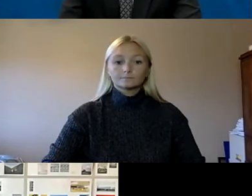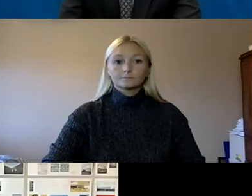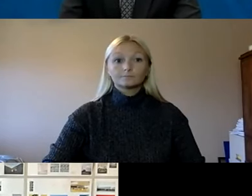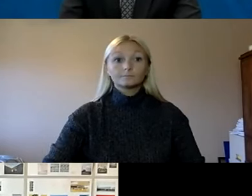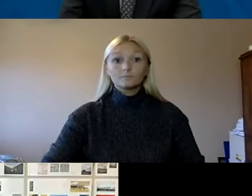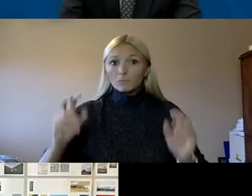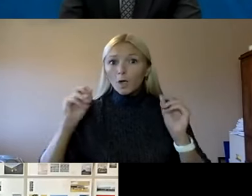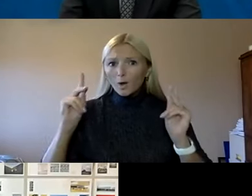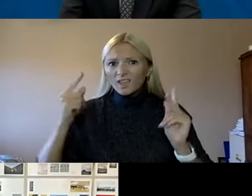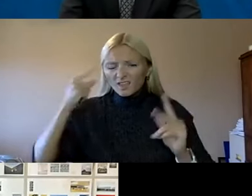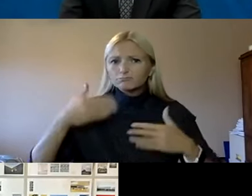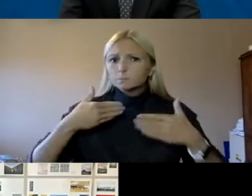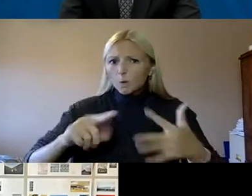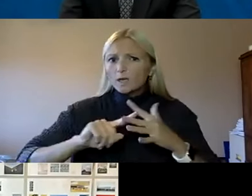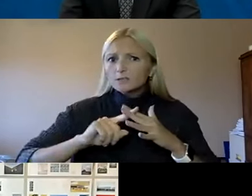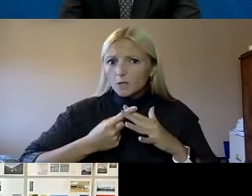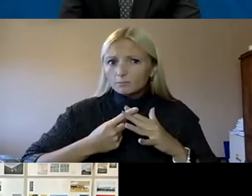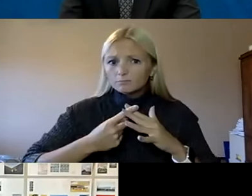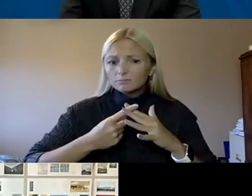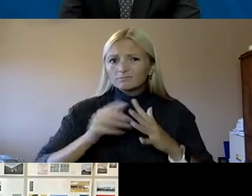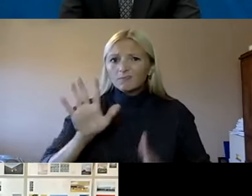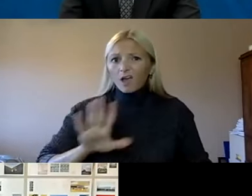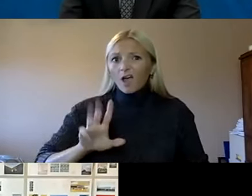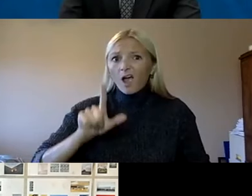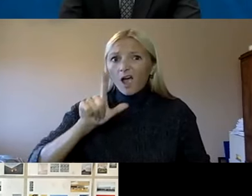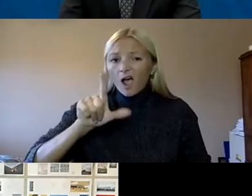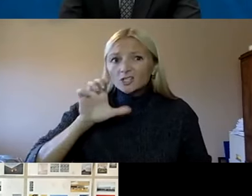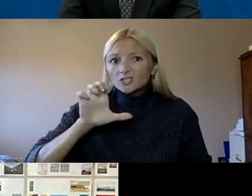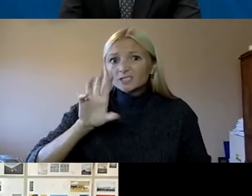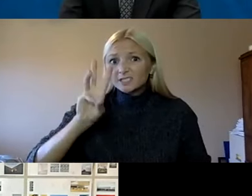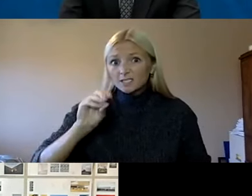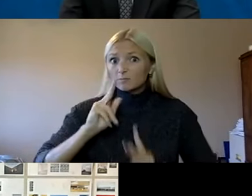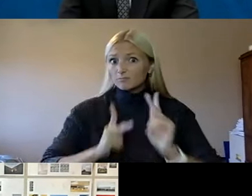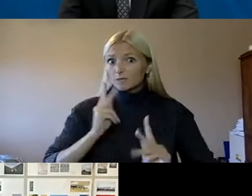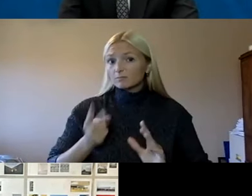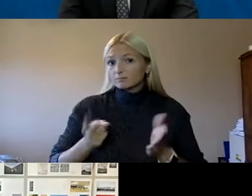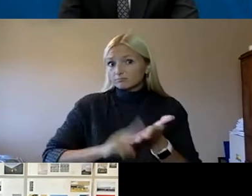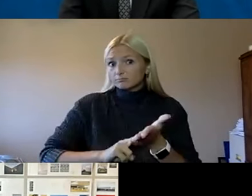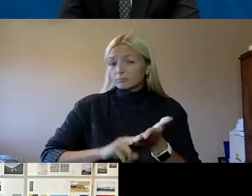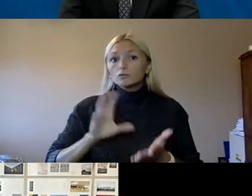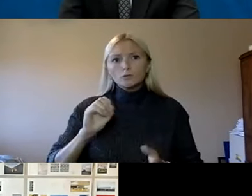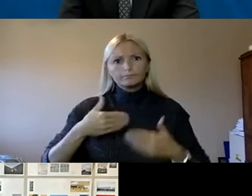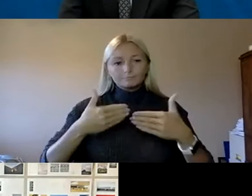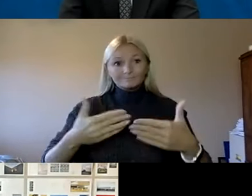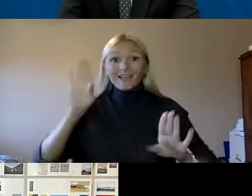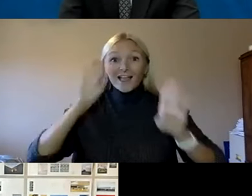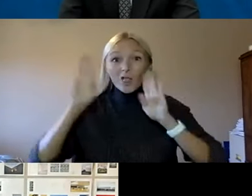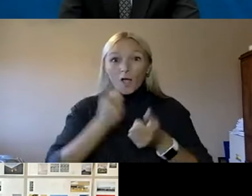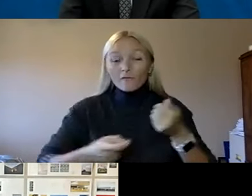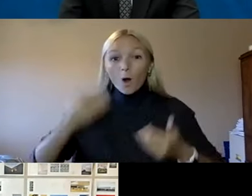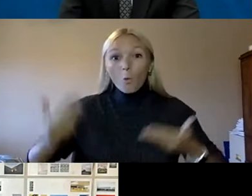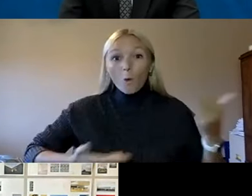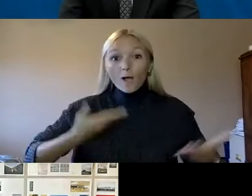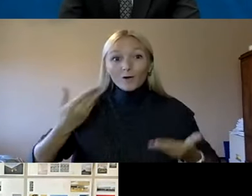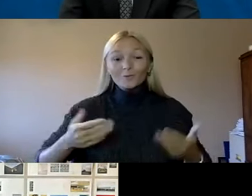Okay, I think I'm going to start now. We have about 160 people in the room, so we should be fine. Hi, everyone, and welcome